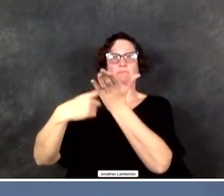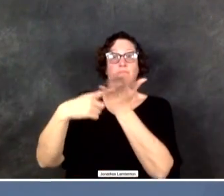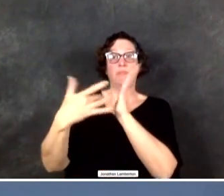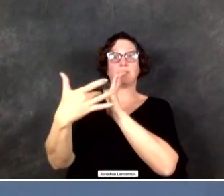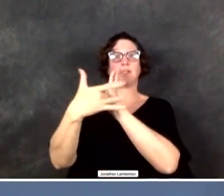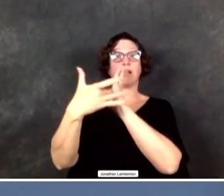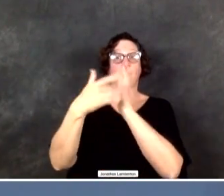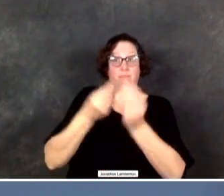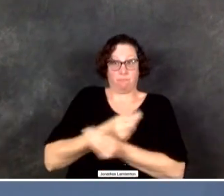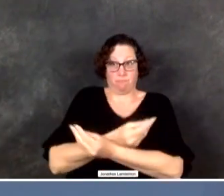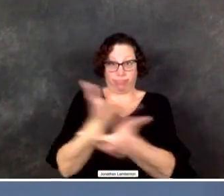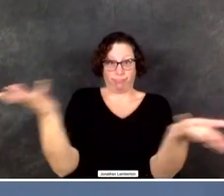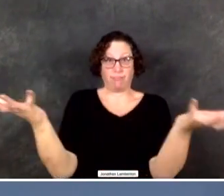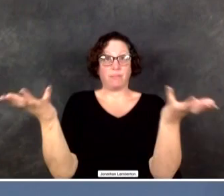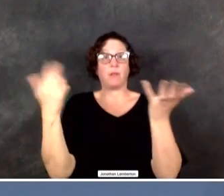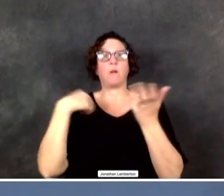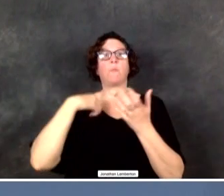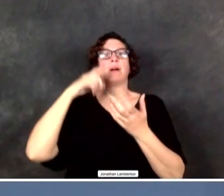modeling scenarios.